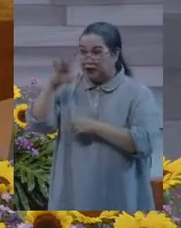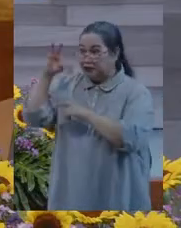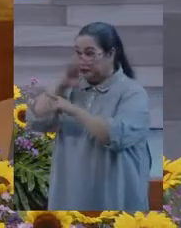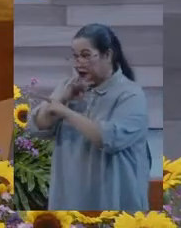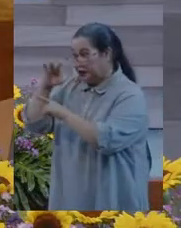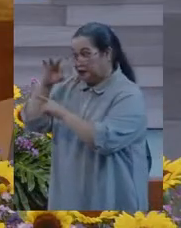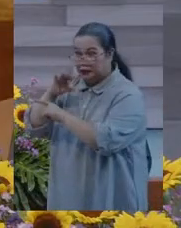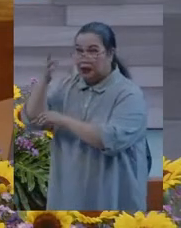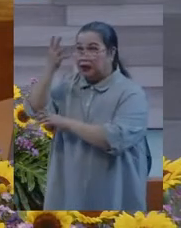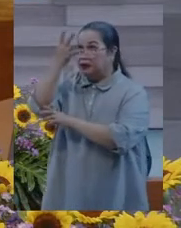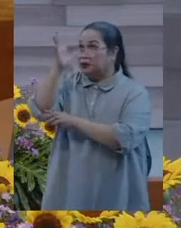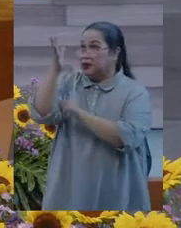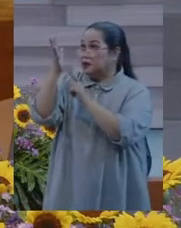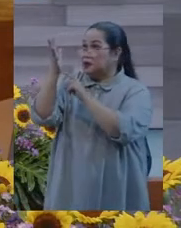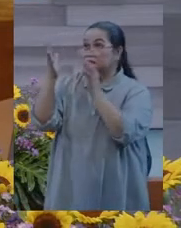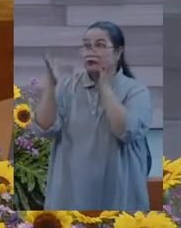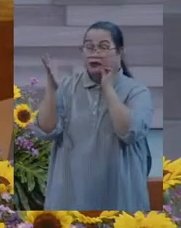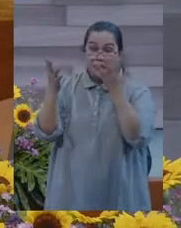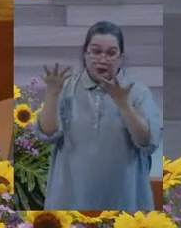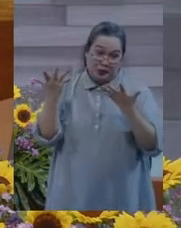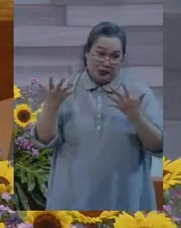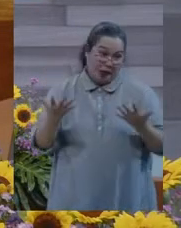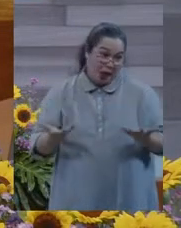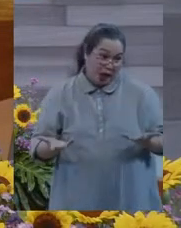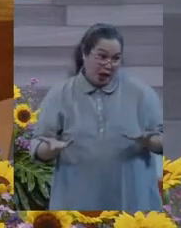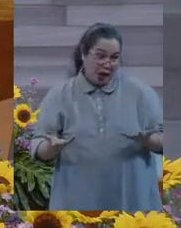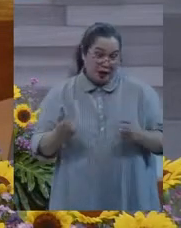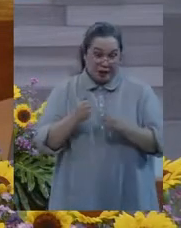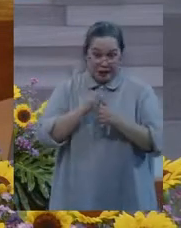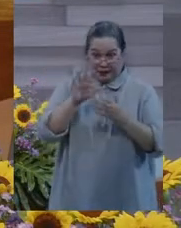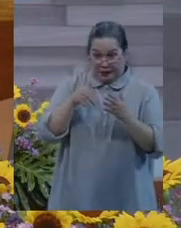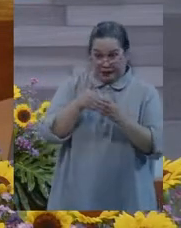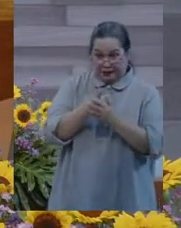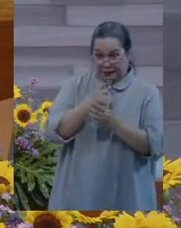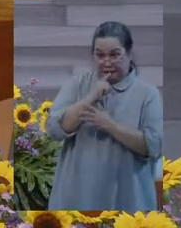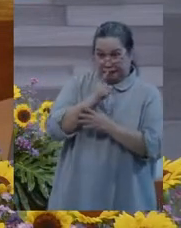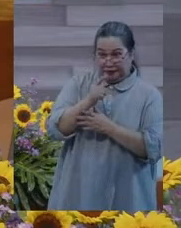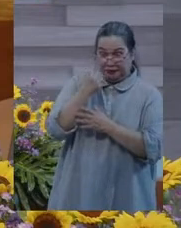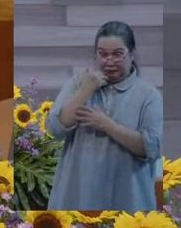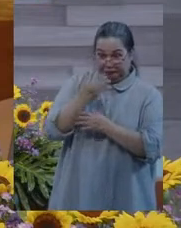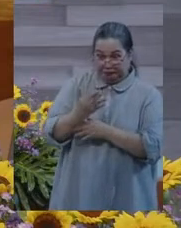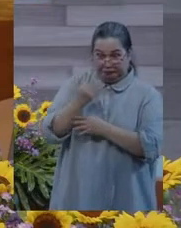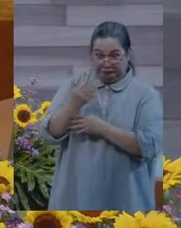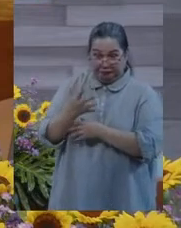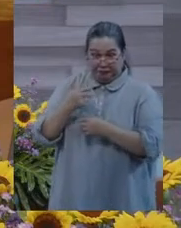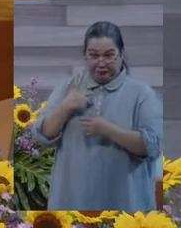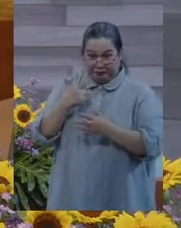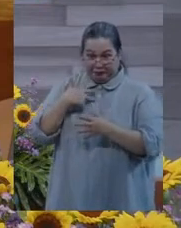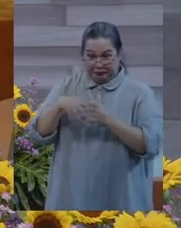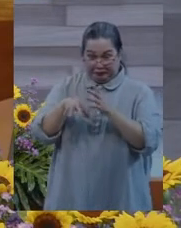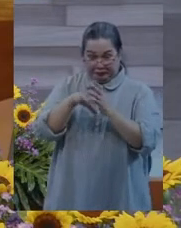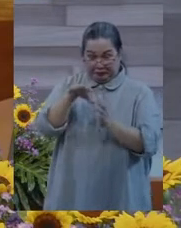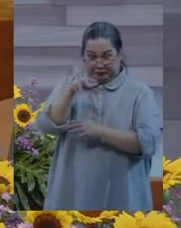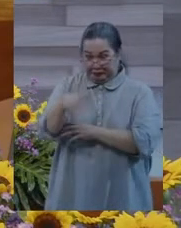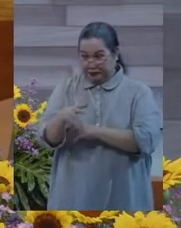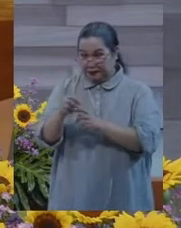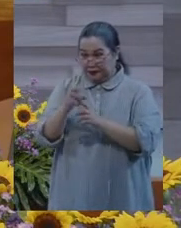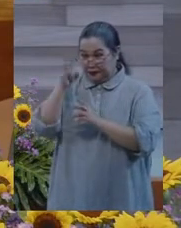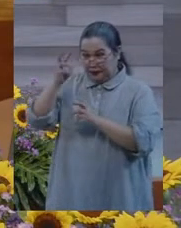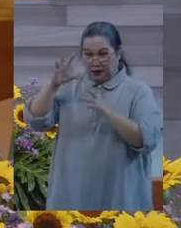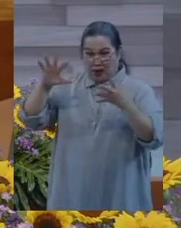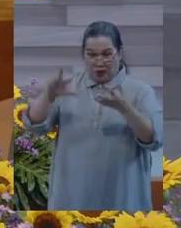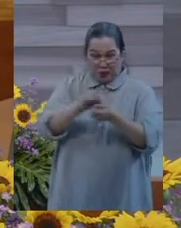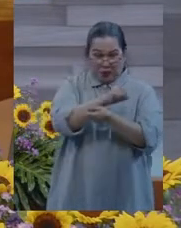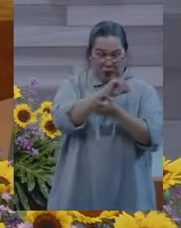fruitless trees, in late autumn, twice dead, uprooted, wild waves